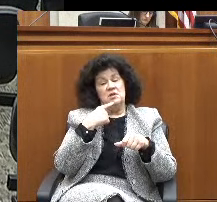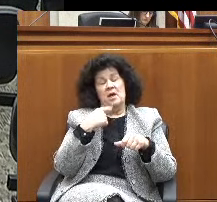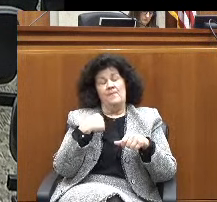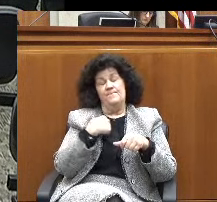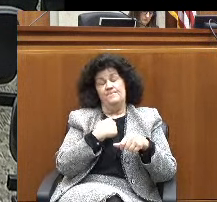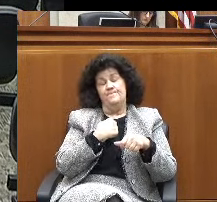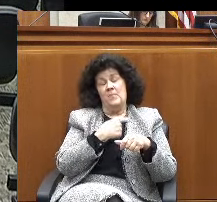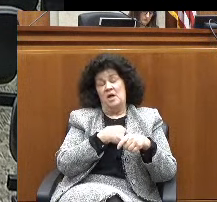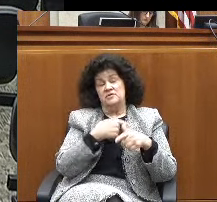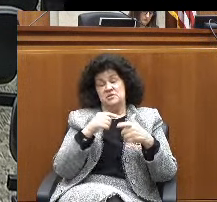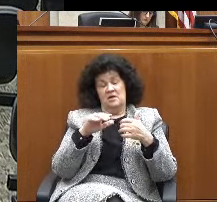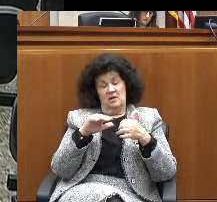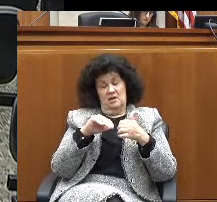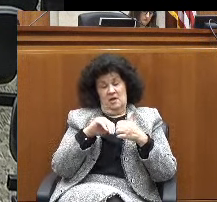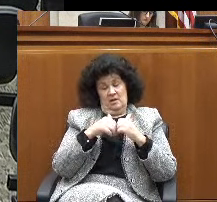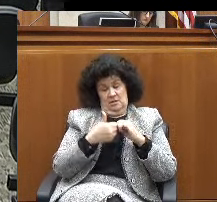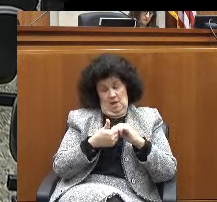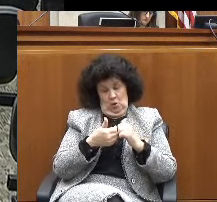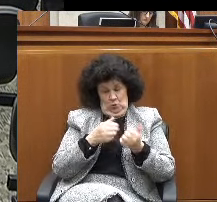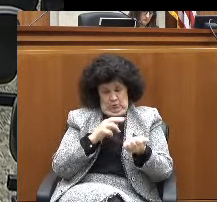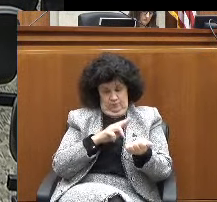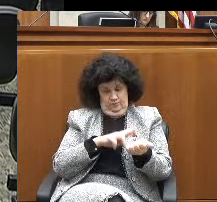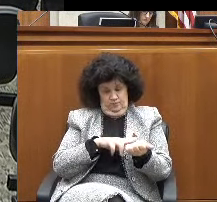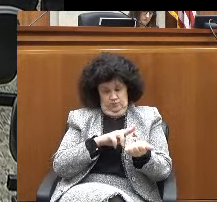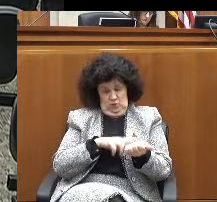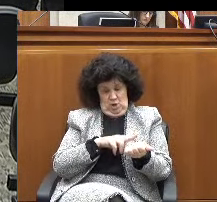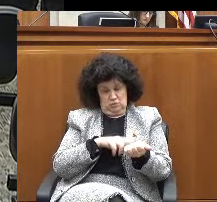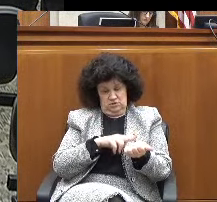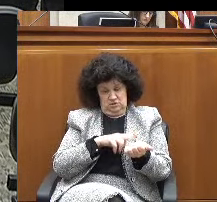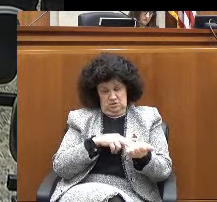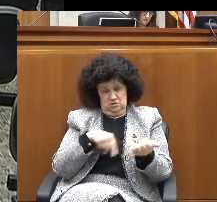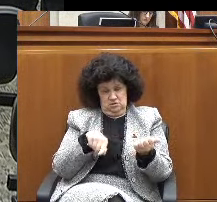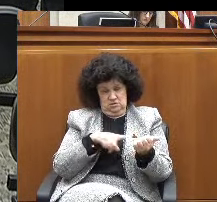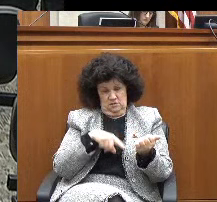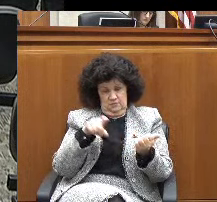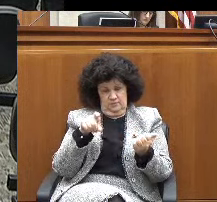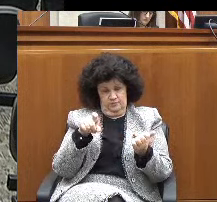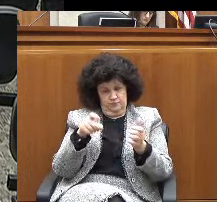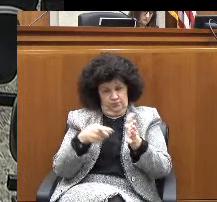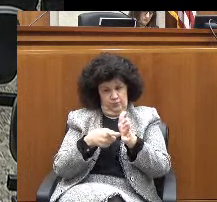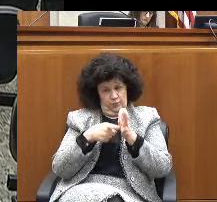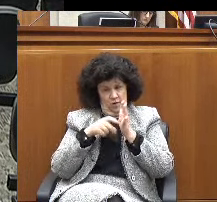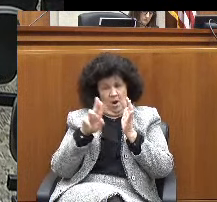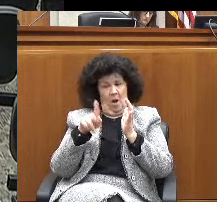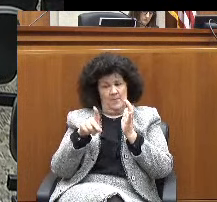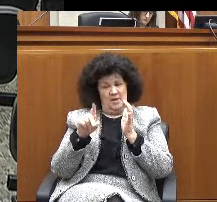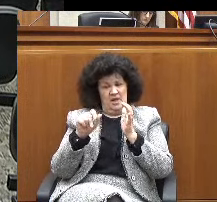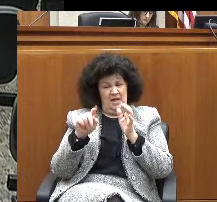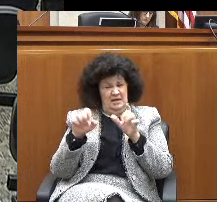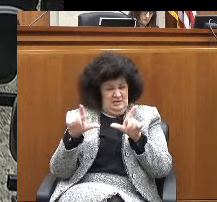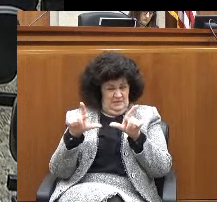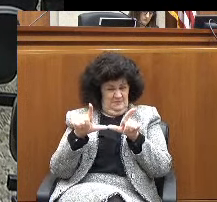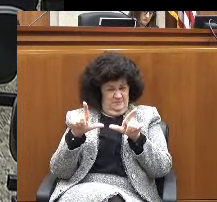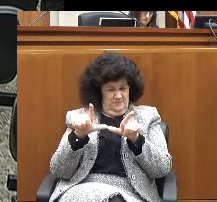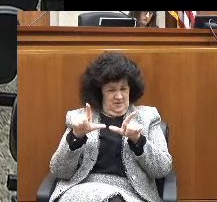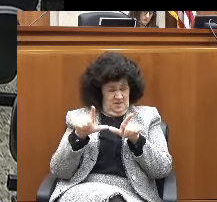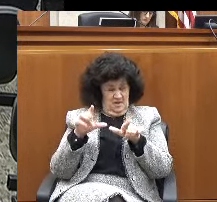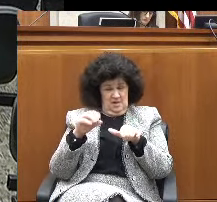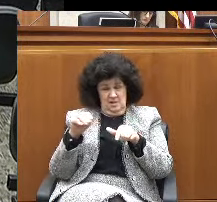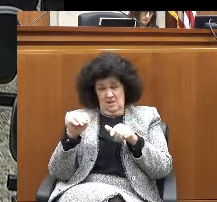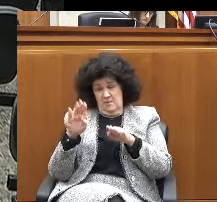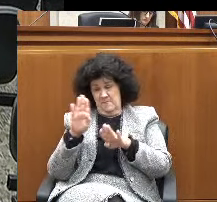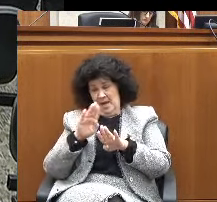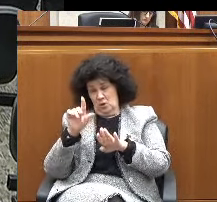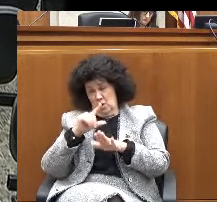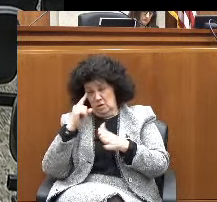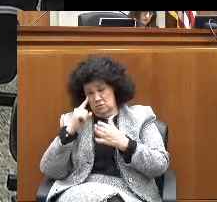through how nurses have to update their license and whether or not there are background checks involved